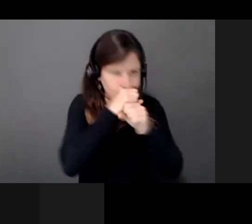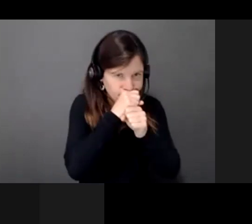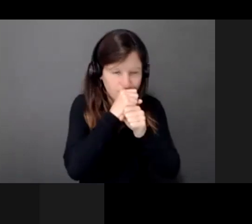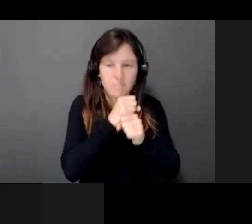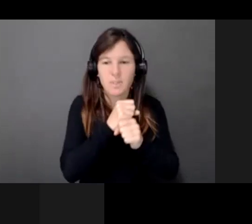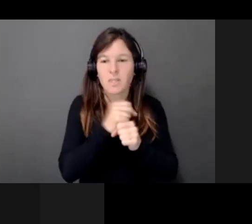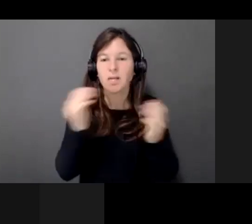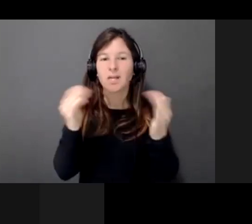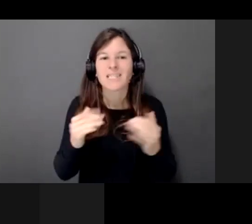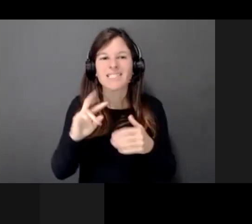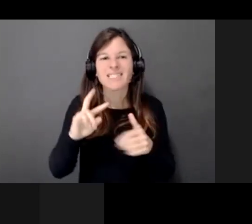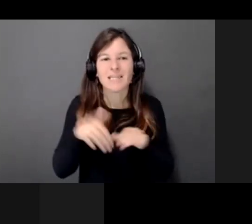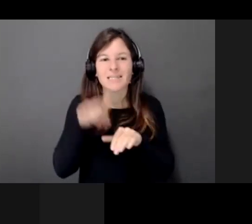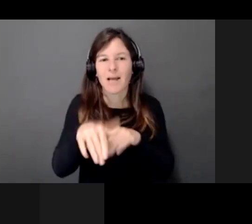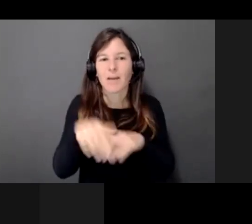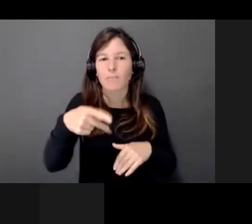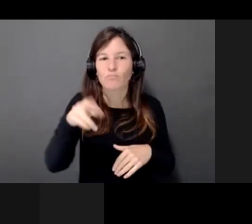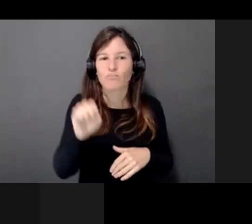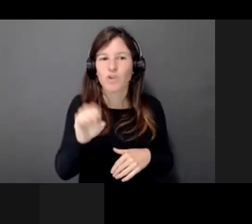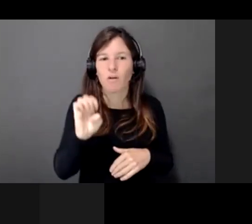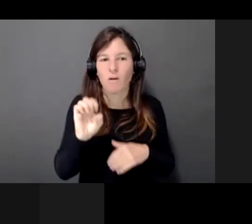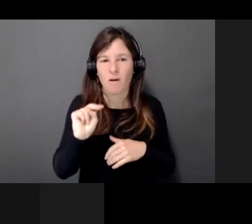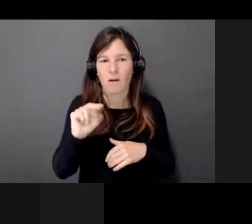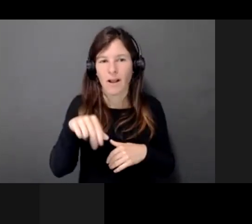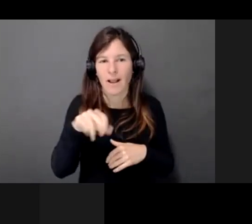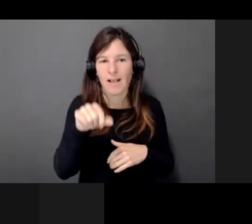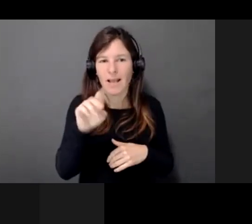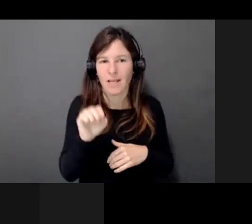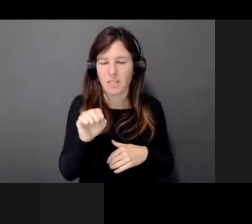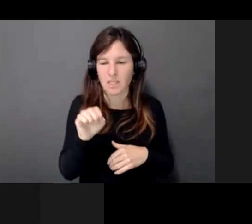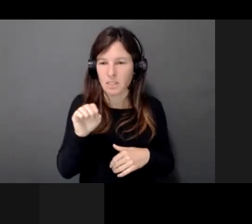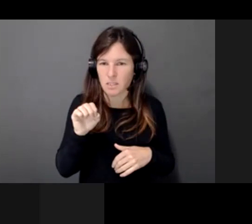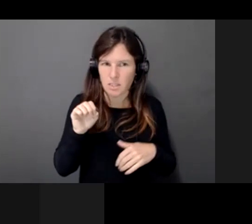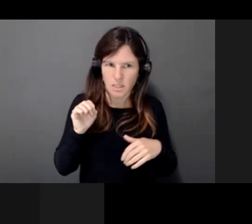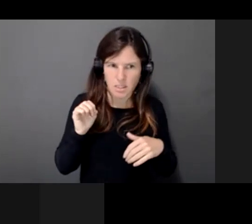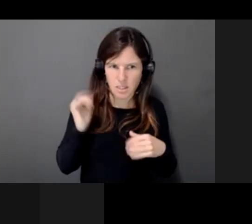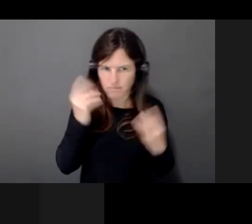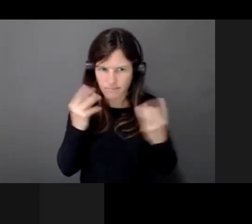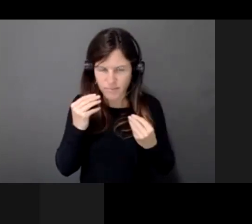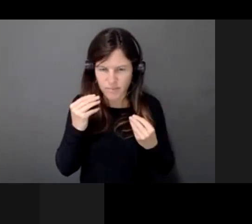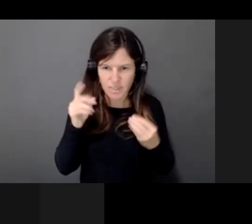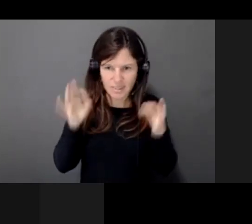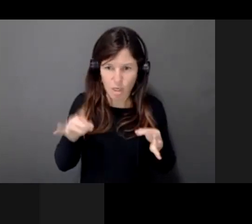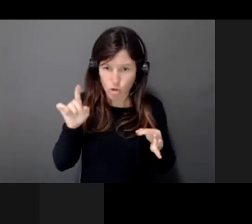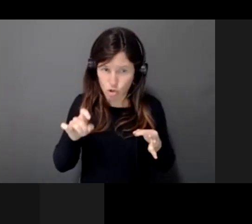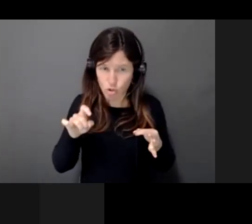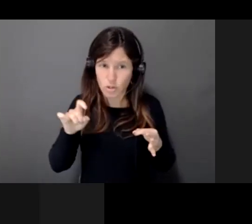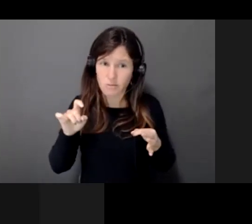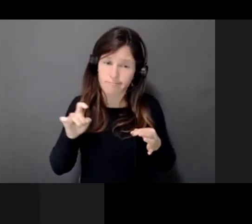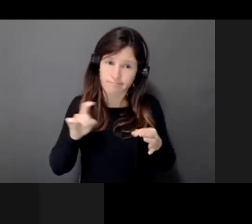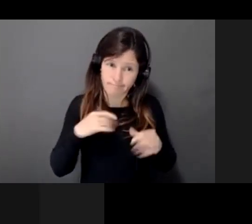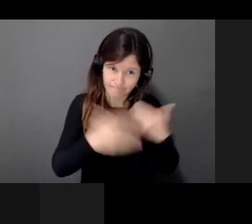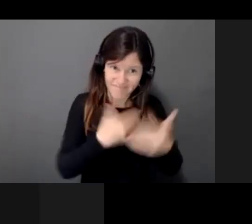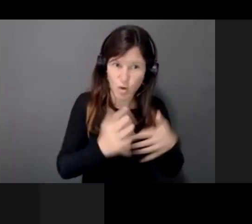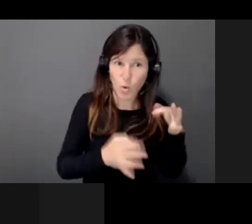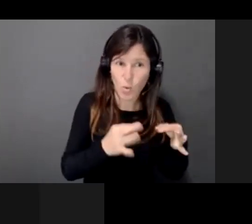pre-enquête hearing, when it's determined, should we actually bring the person before the court? Again, nobody is there except the justice of the peace and